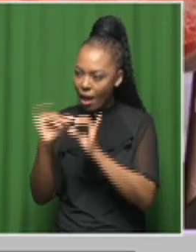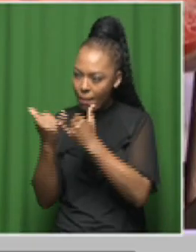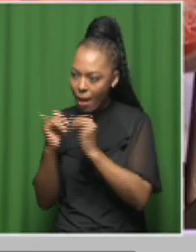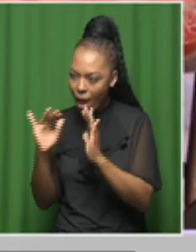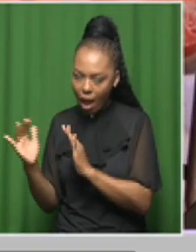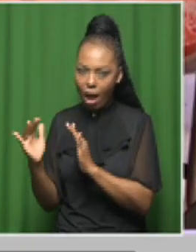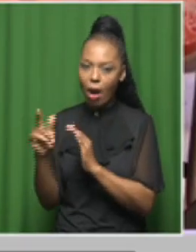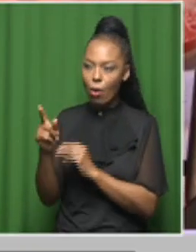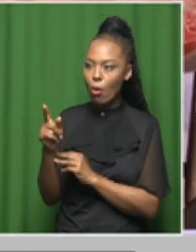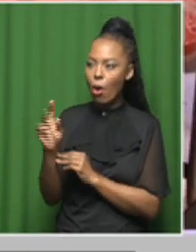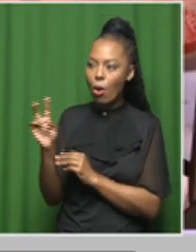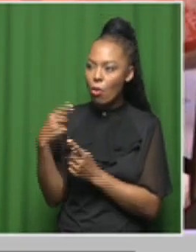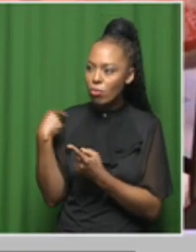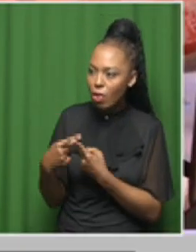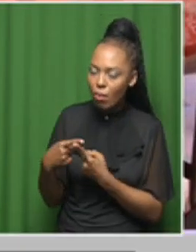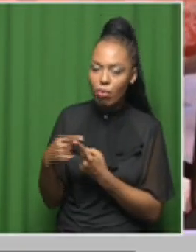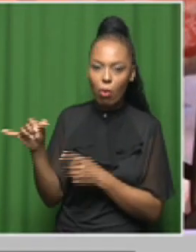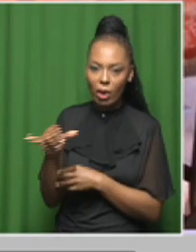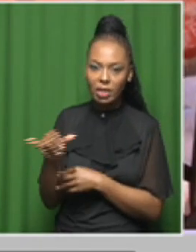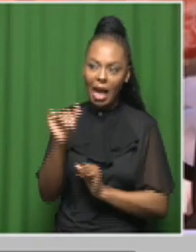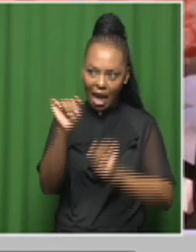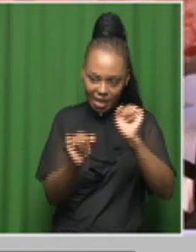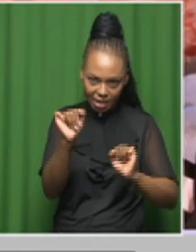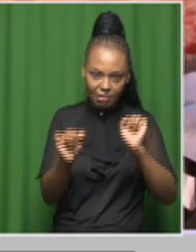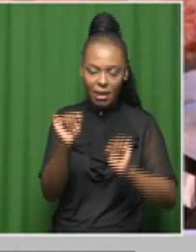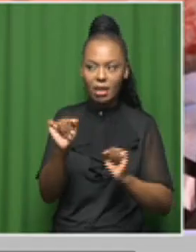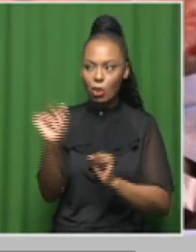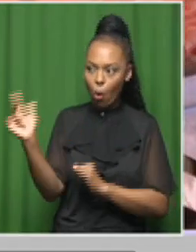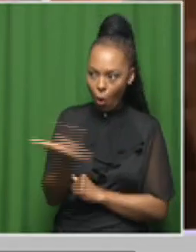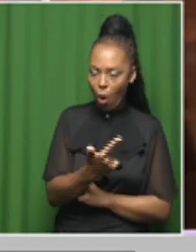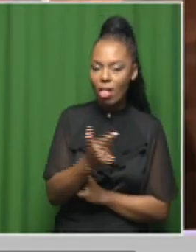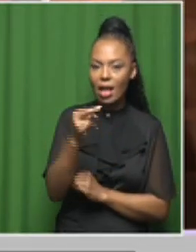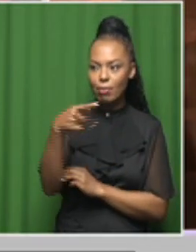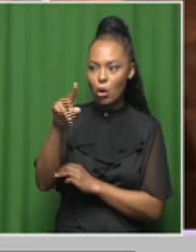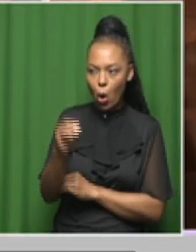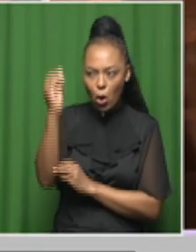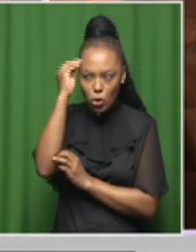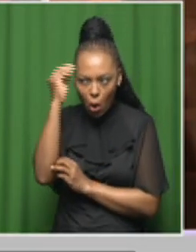assessment. We know the characteristics of such NPOs, and those are the